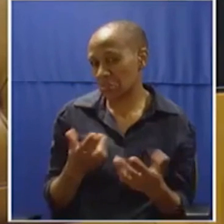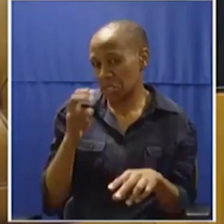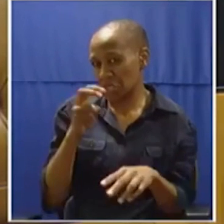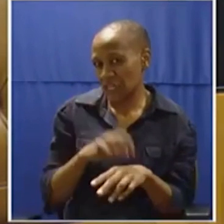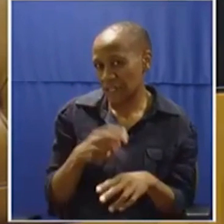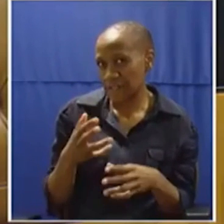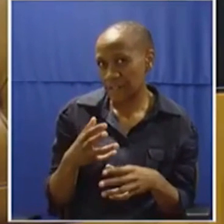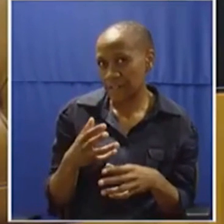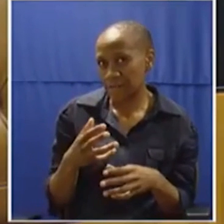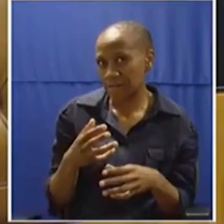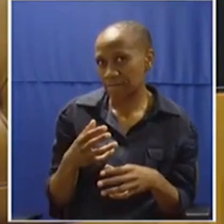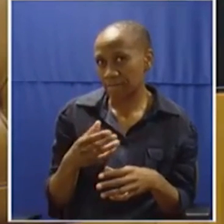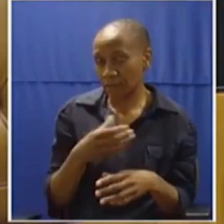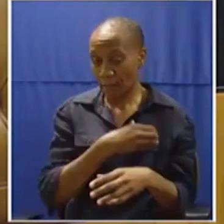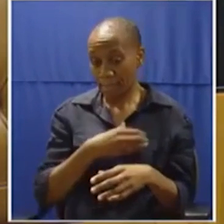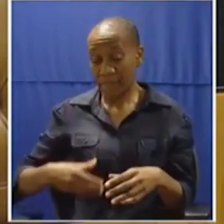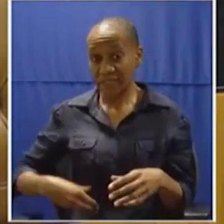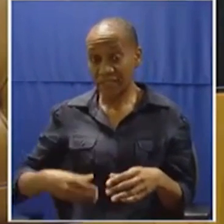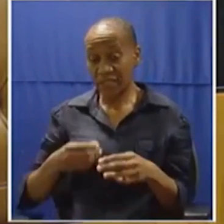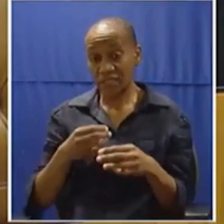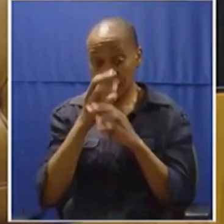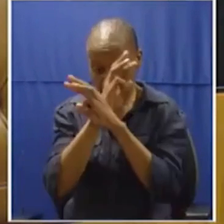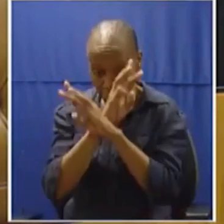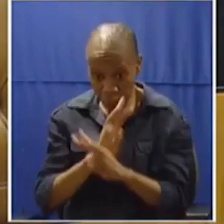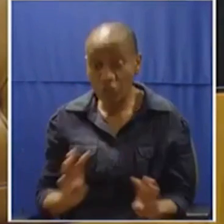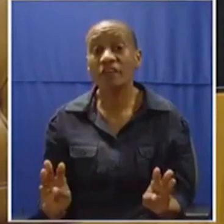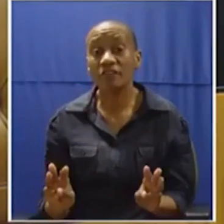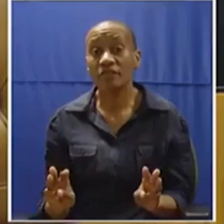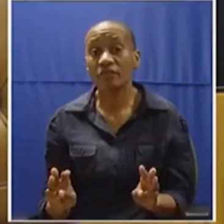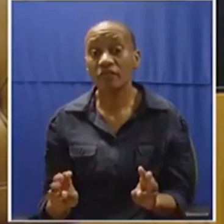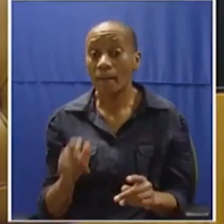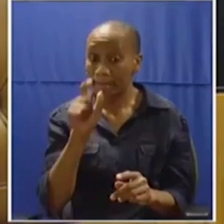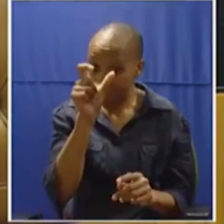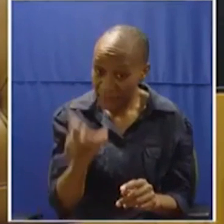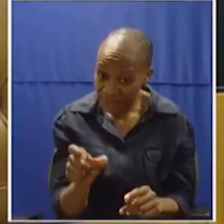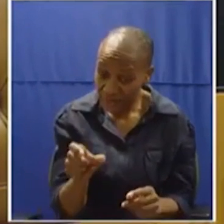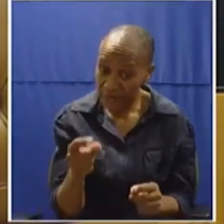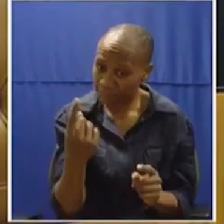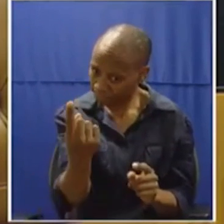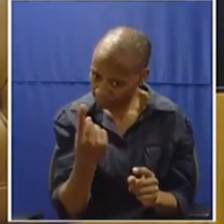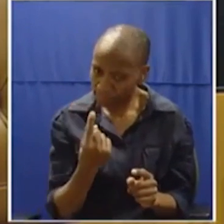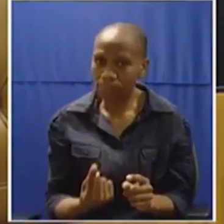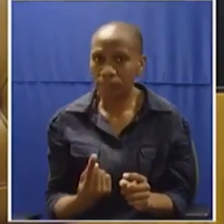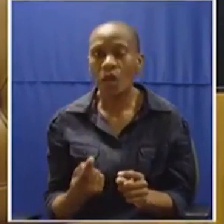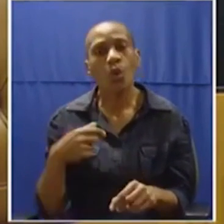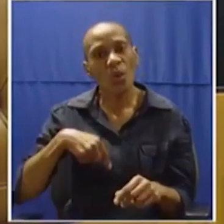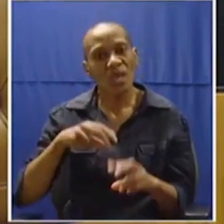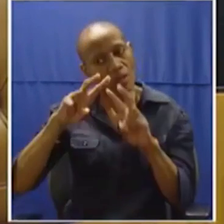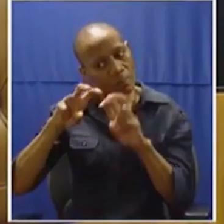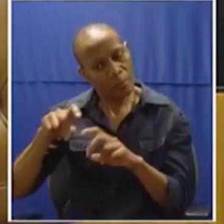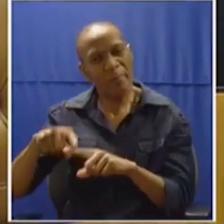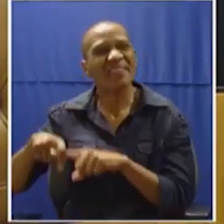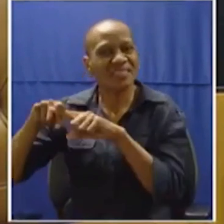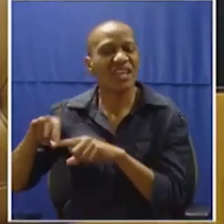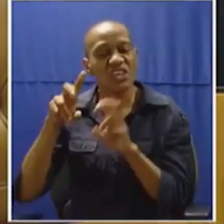for consideration for presidential pardon is concerned. That is a matter that is still pending.